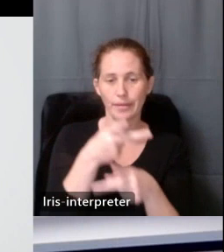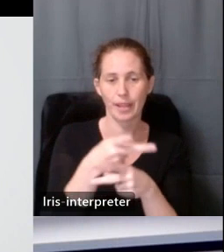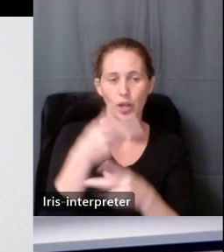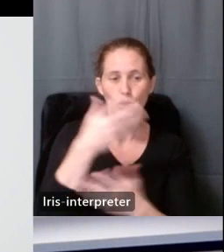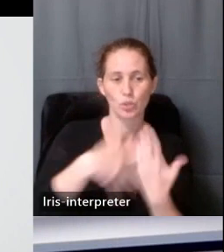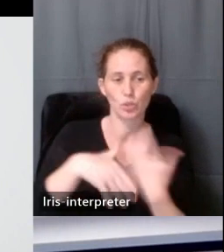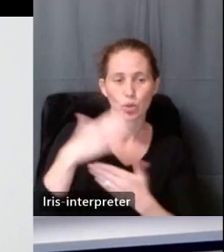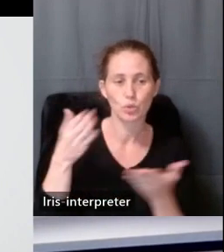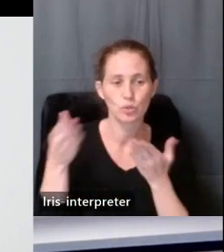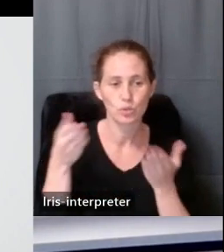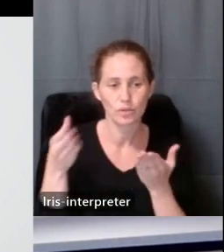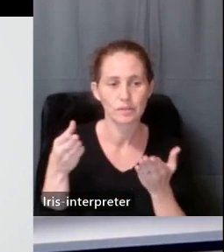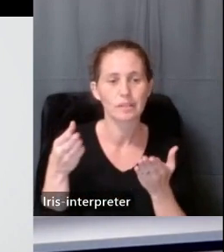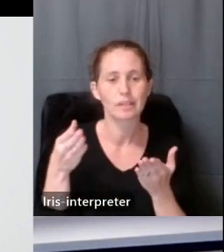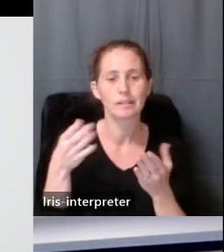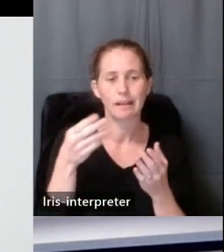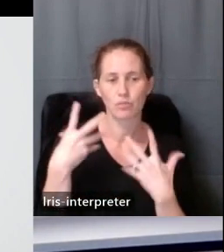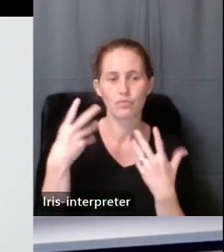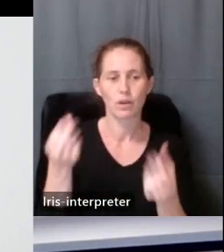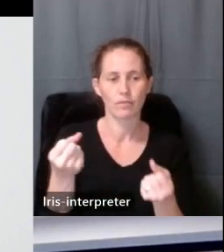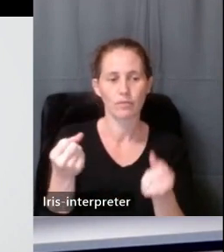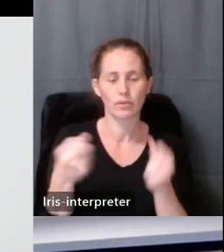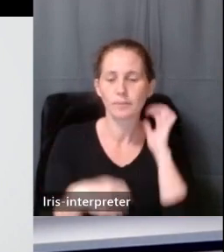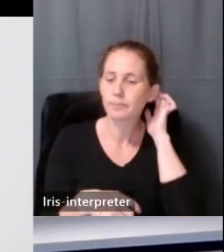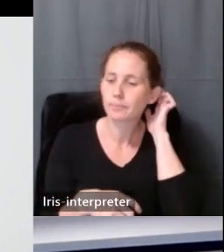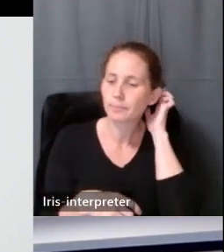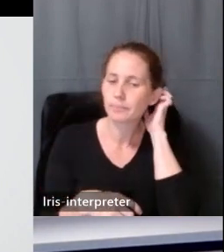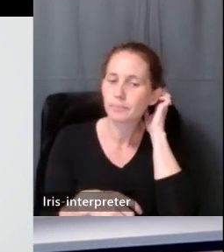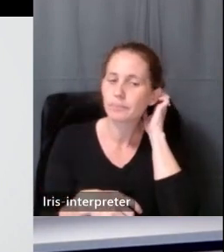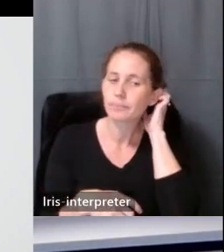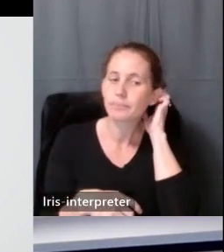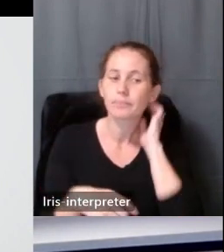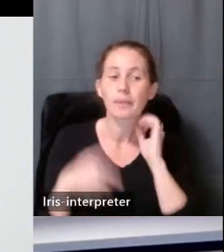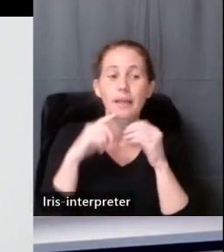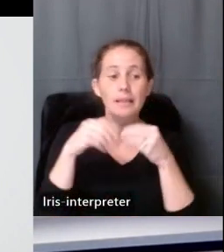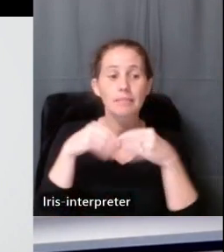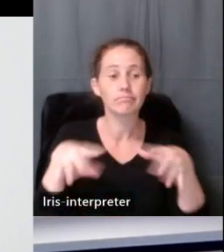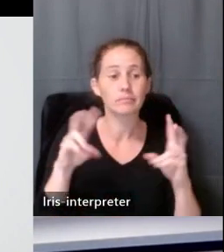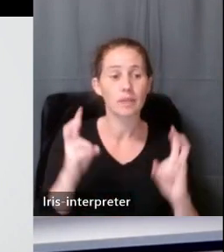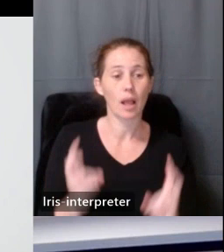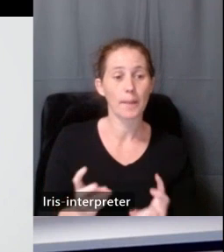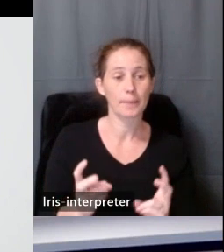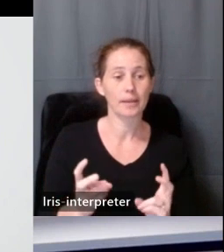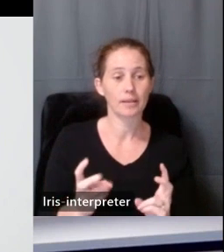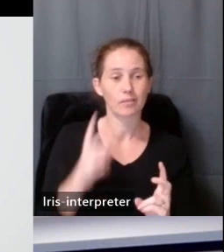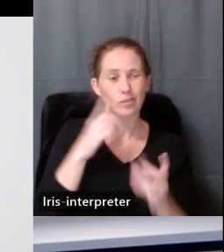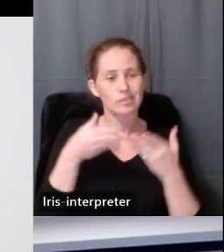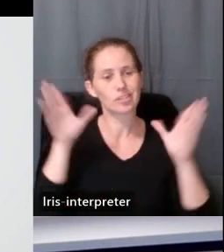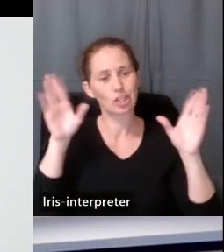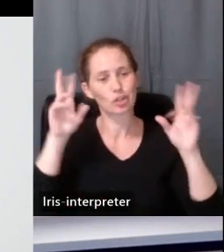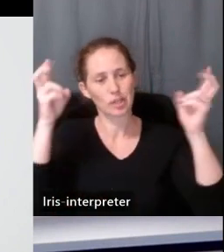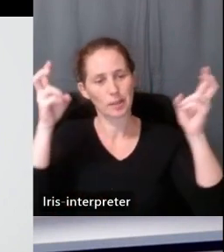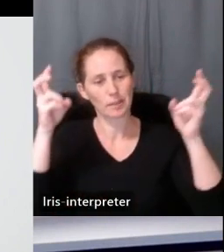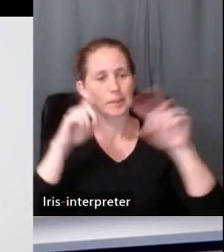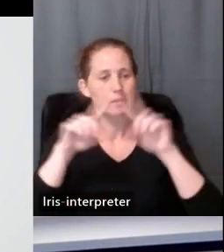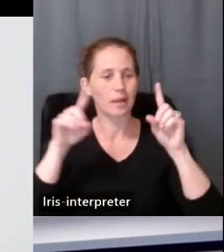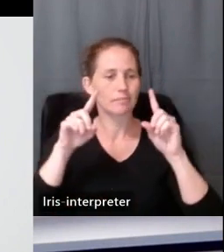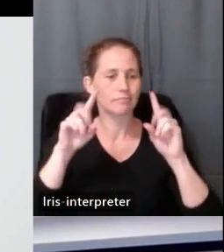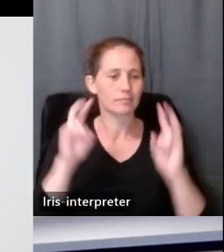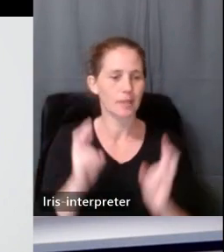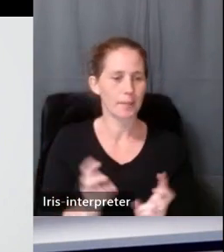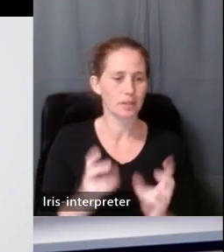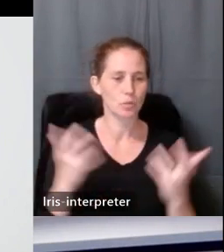social services, and recovery. The subtopics that we're going to cover under this general topic